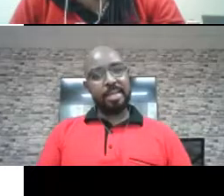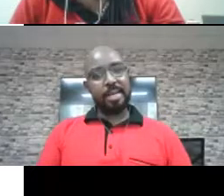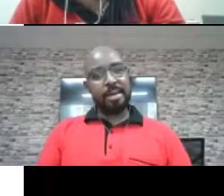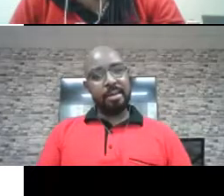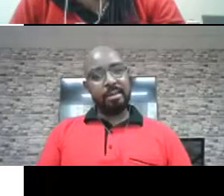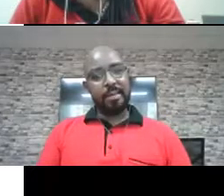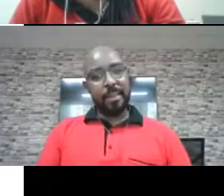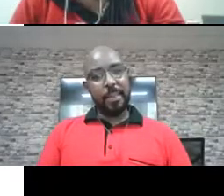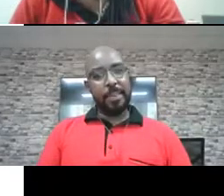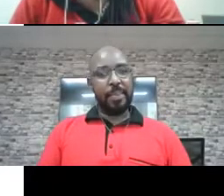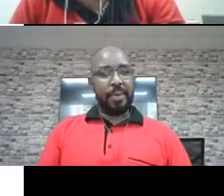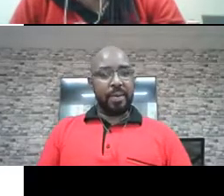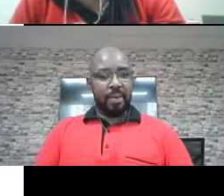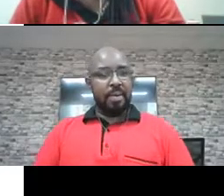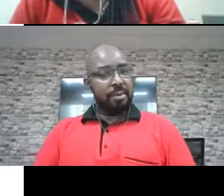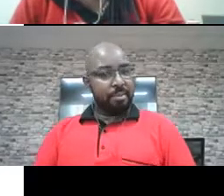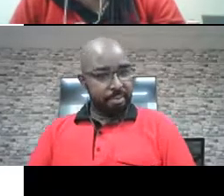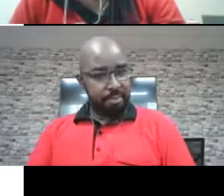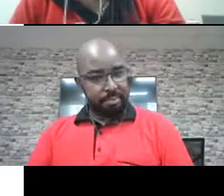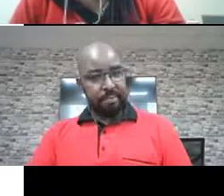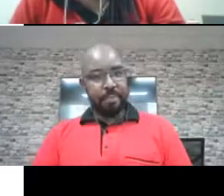Next slide.